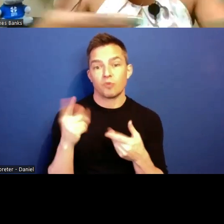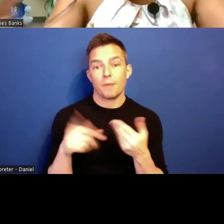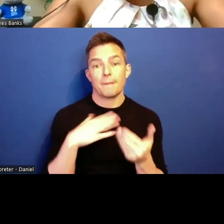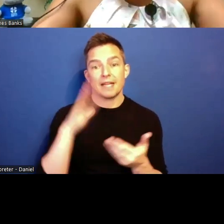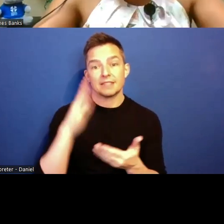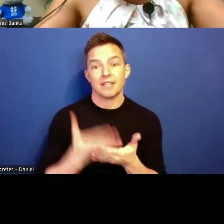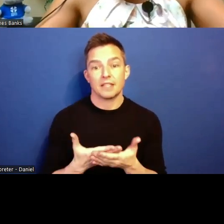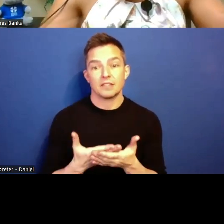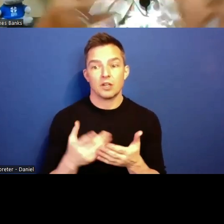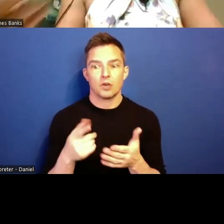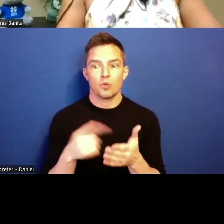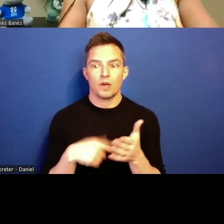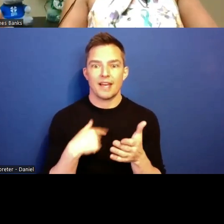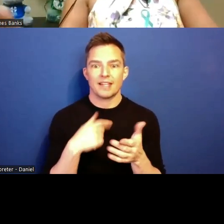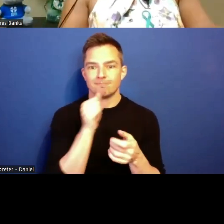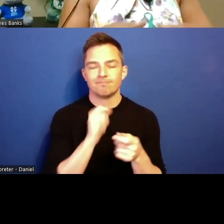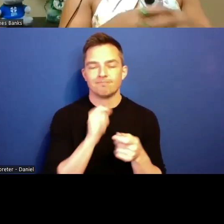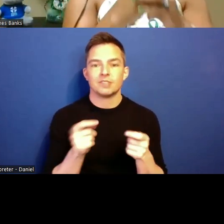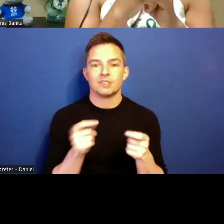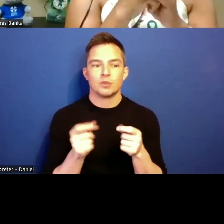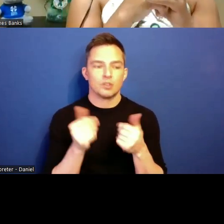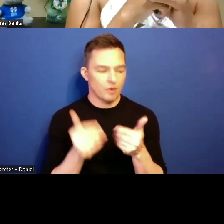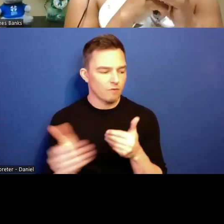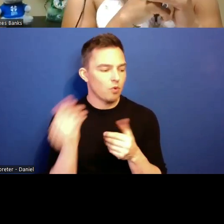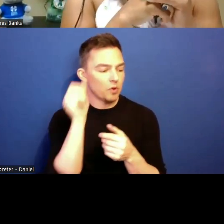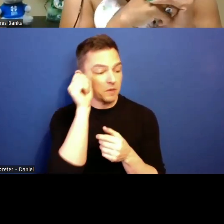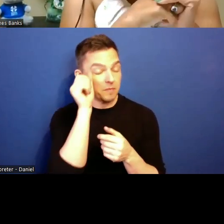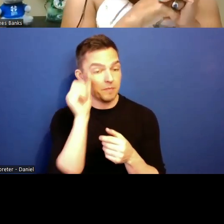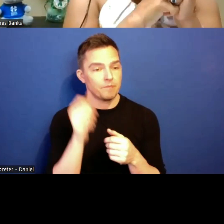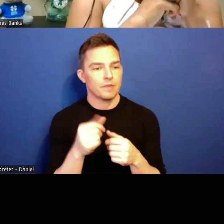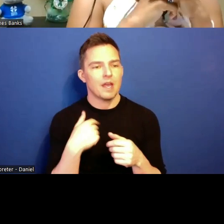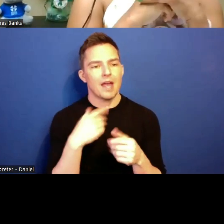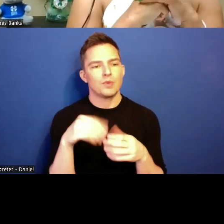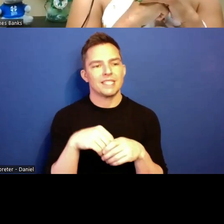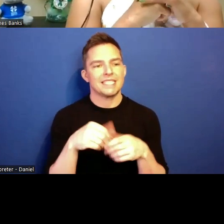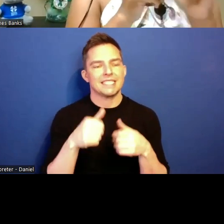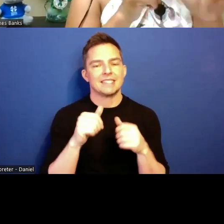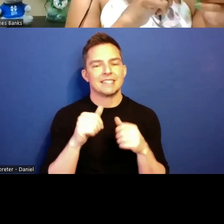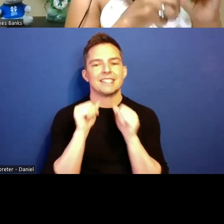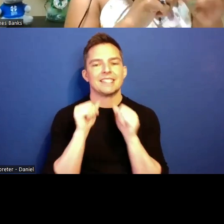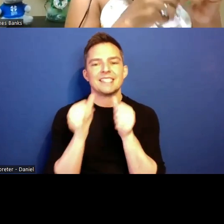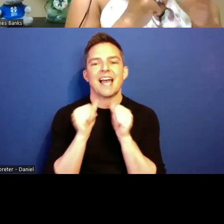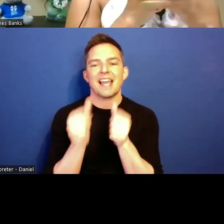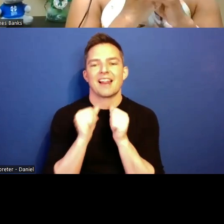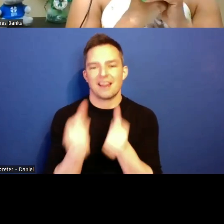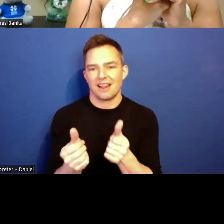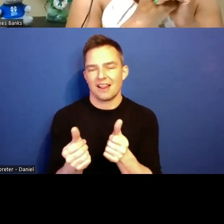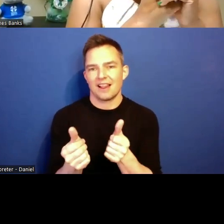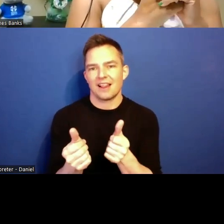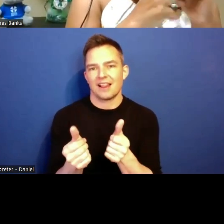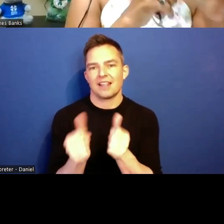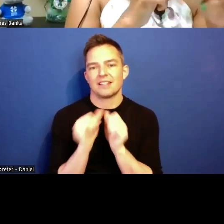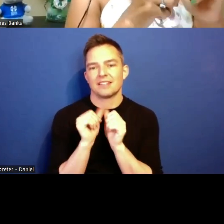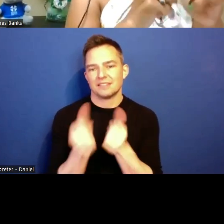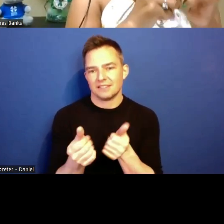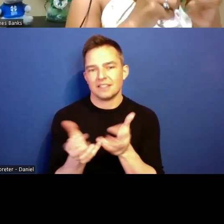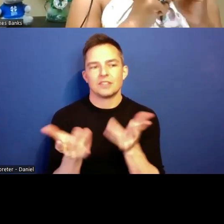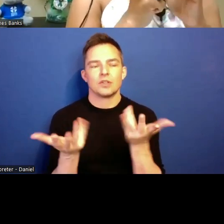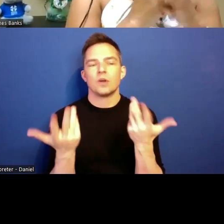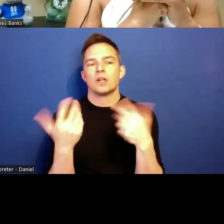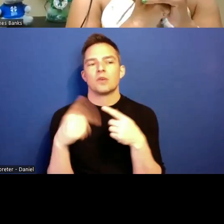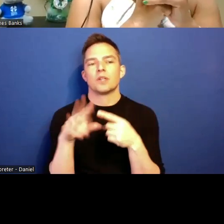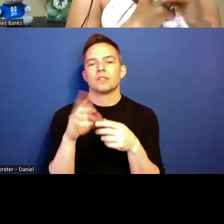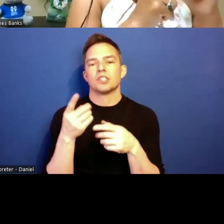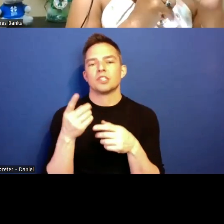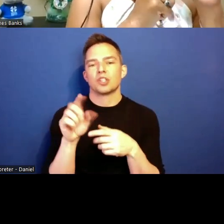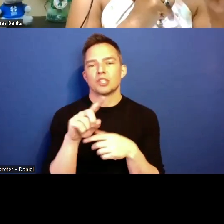had to deal with going forward and how to prepare for it. I was in denial. So when I was listening to Dr. Z, she was hitting